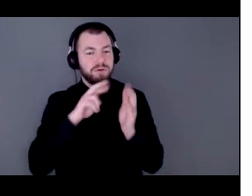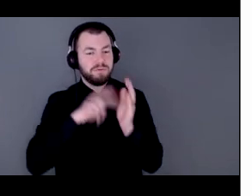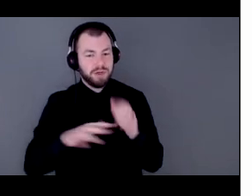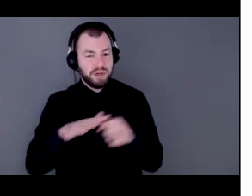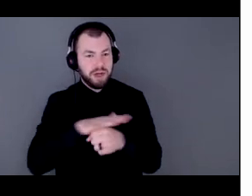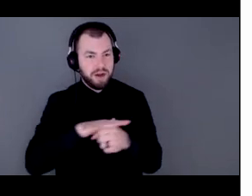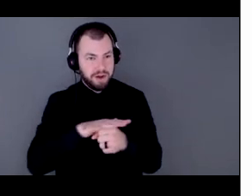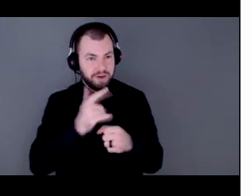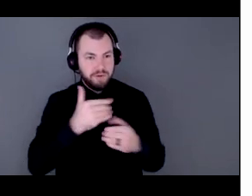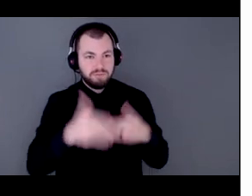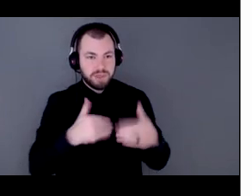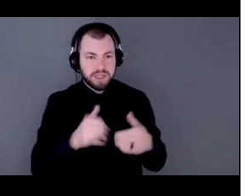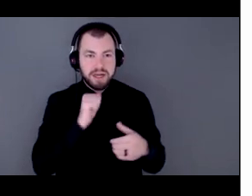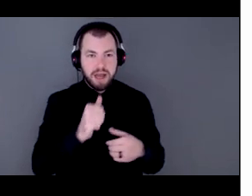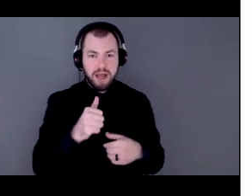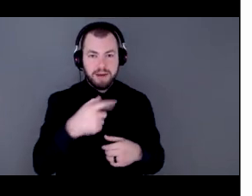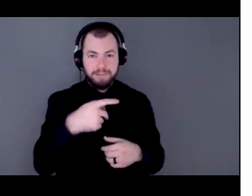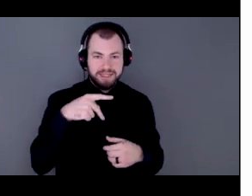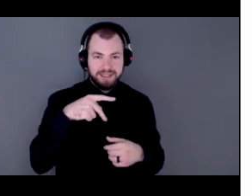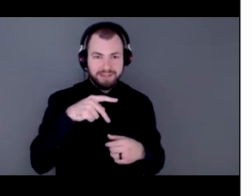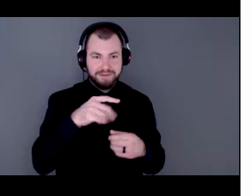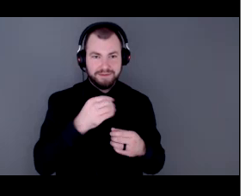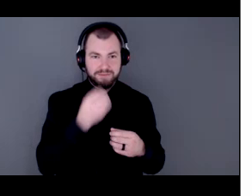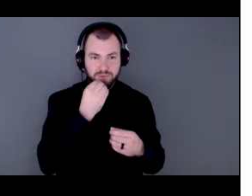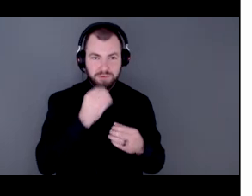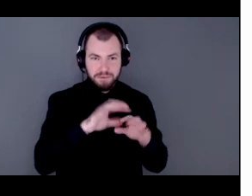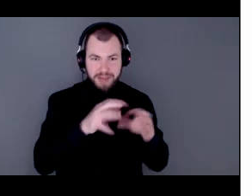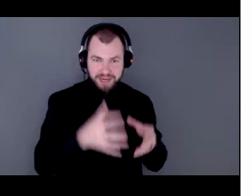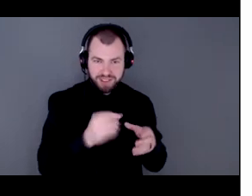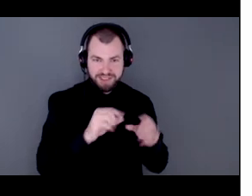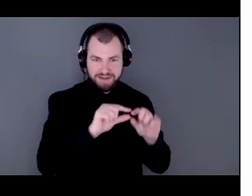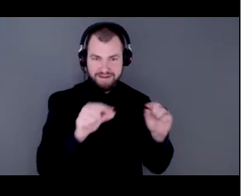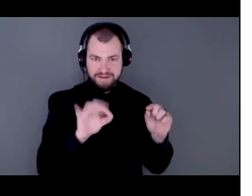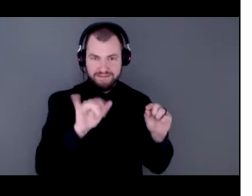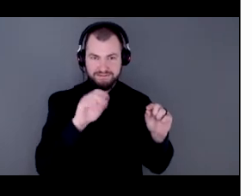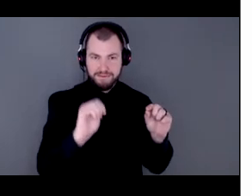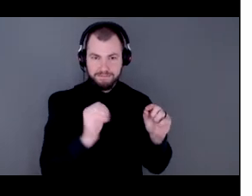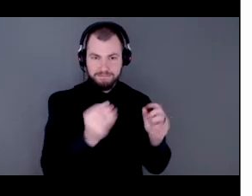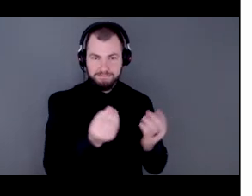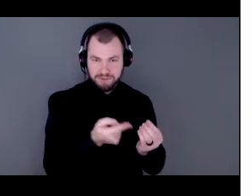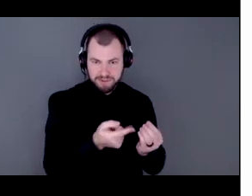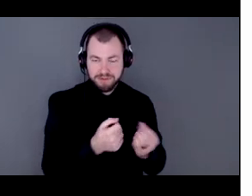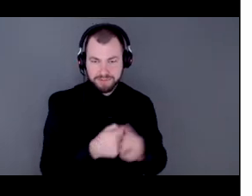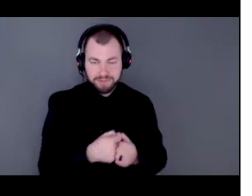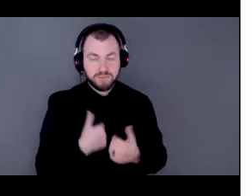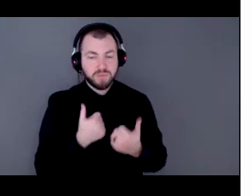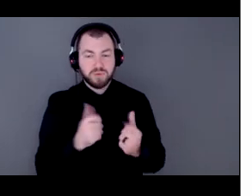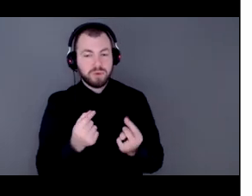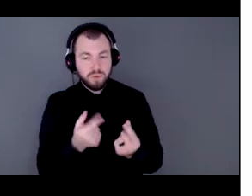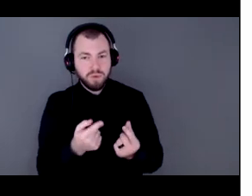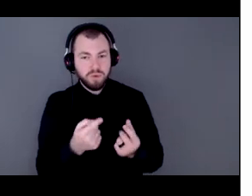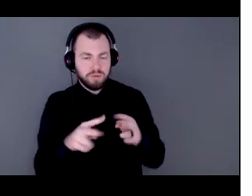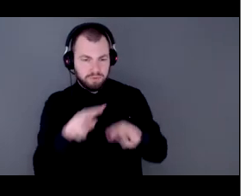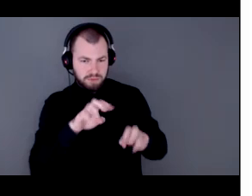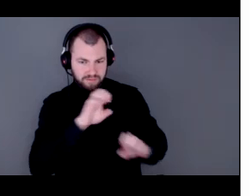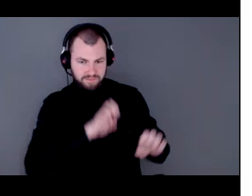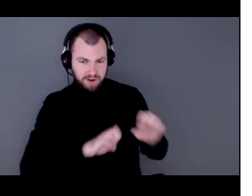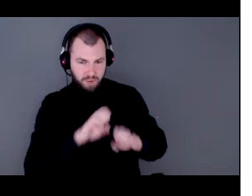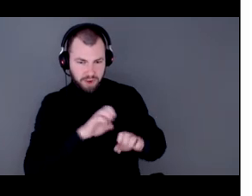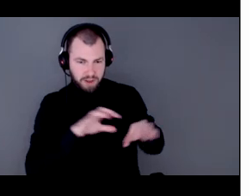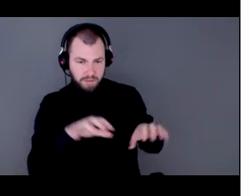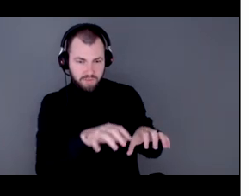on non-plastic food packaging and film materials. And what we're trying to do is actually evaluate the performance of these